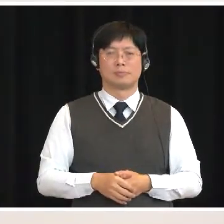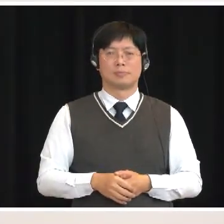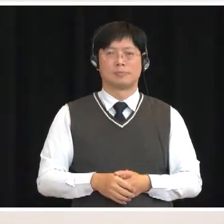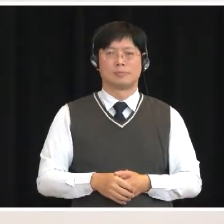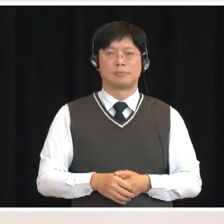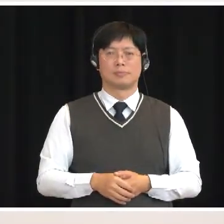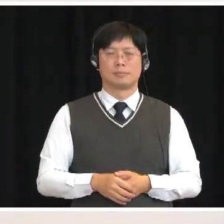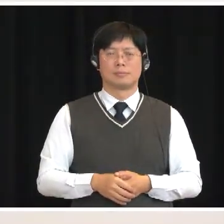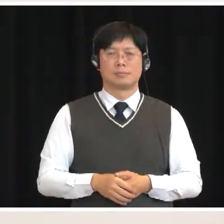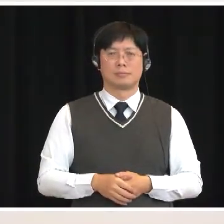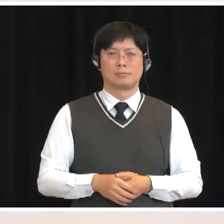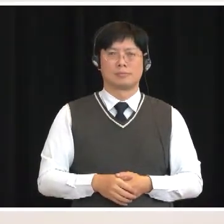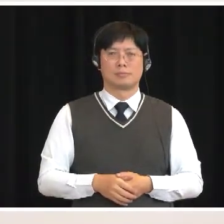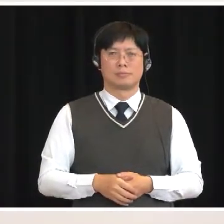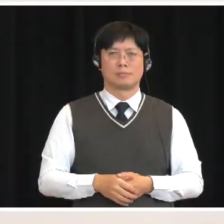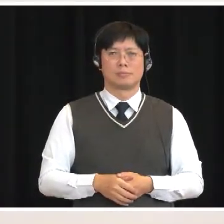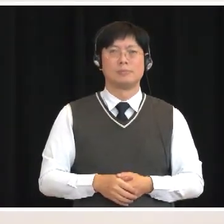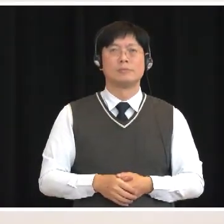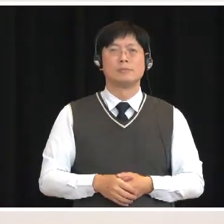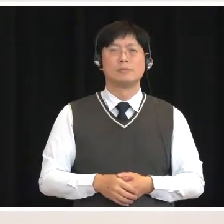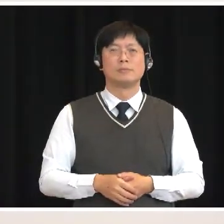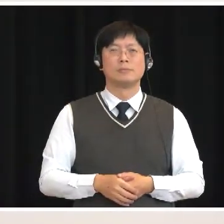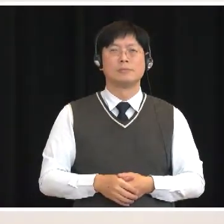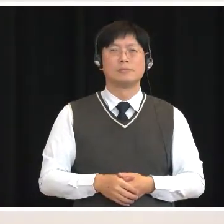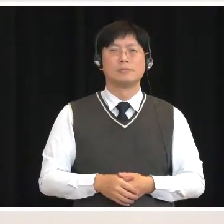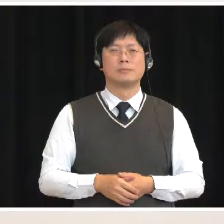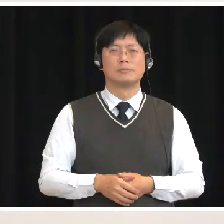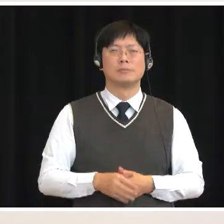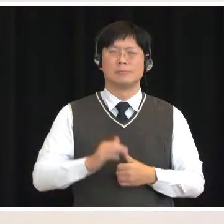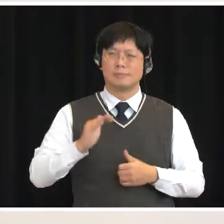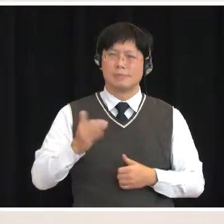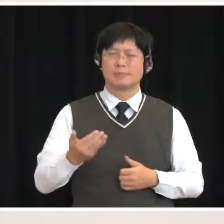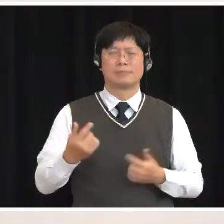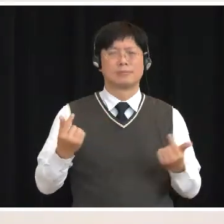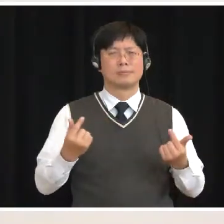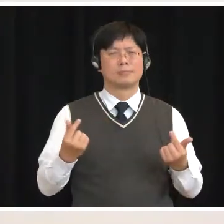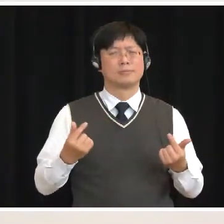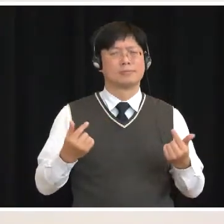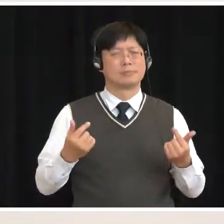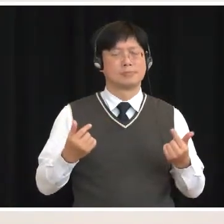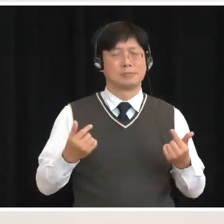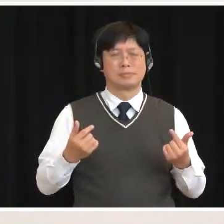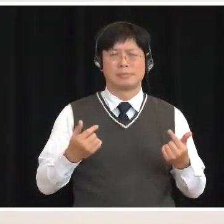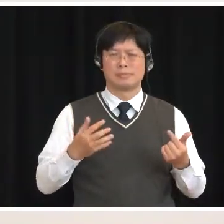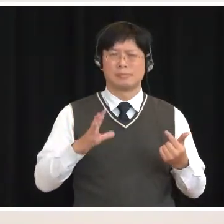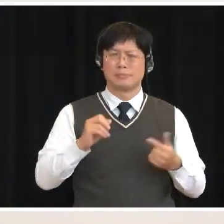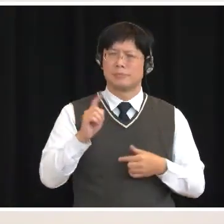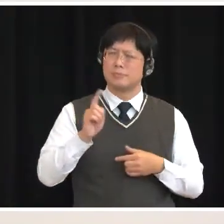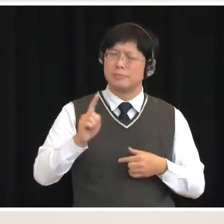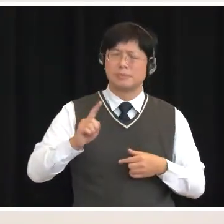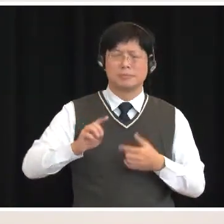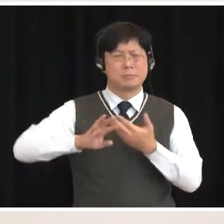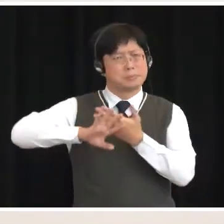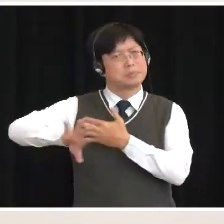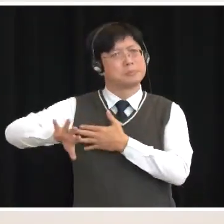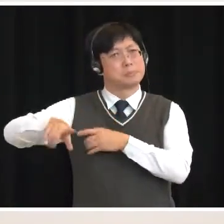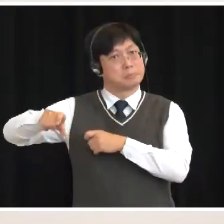professional teachers, steady teachers, and the existing situation of,